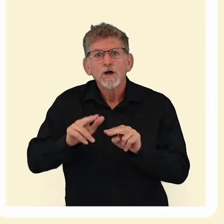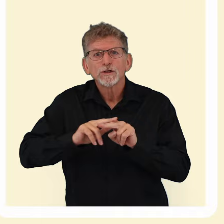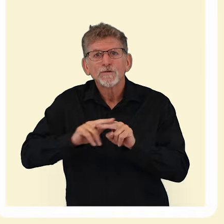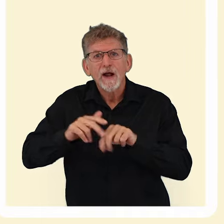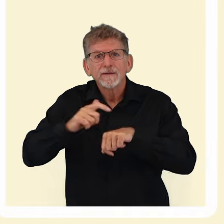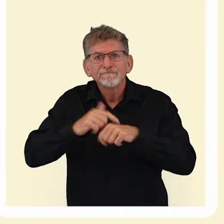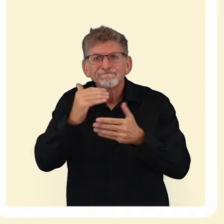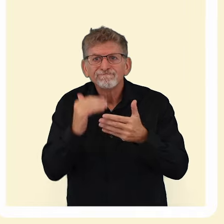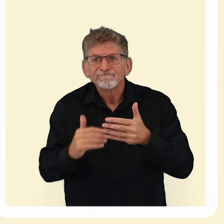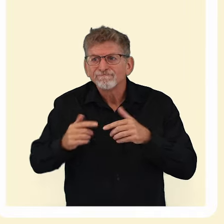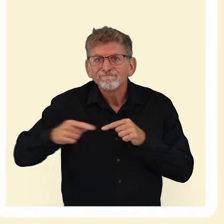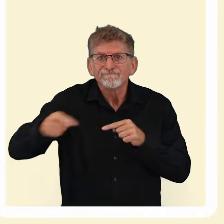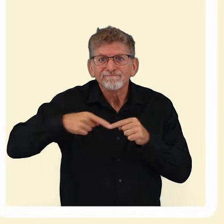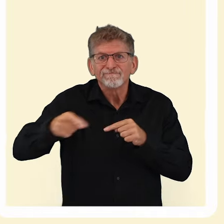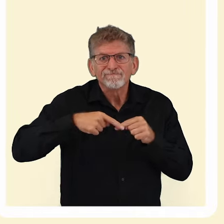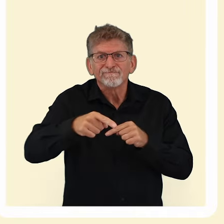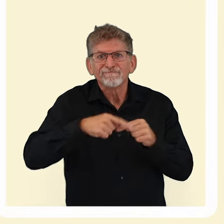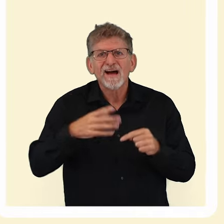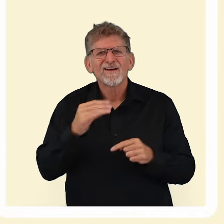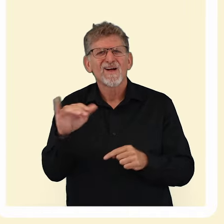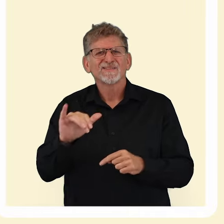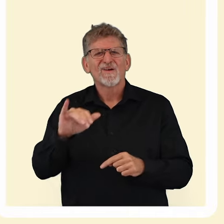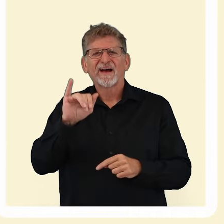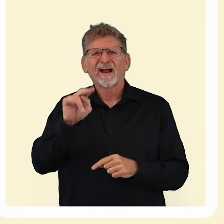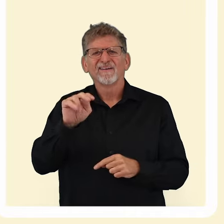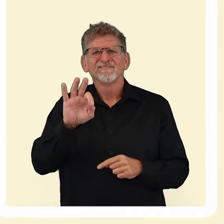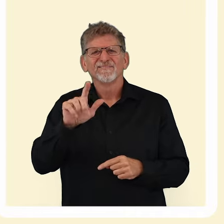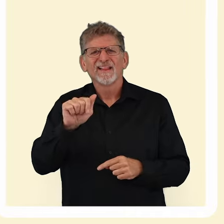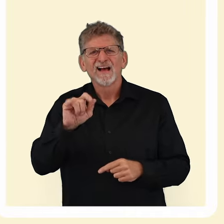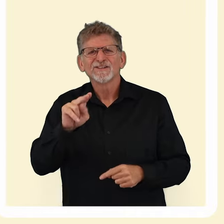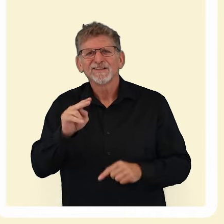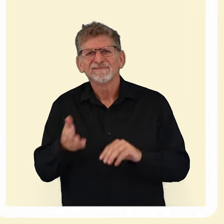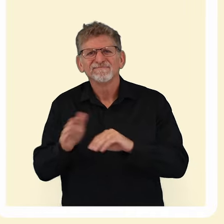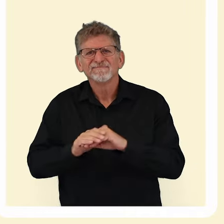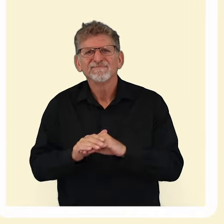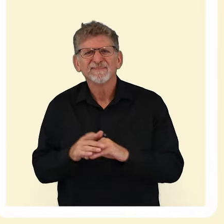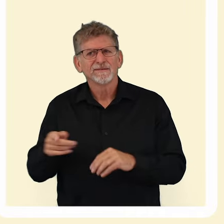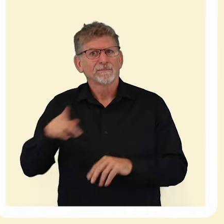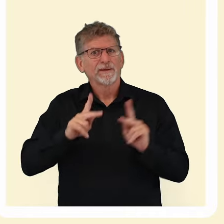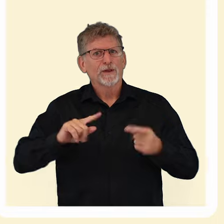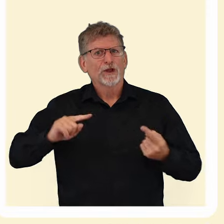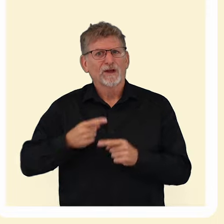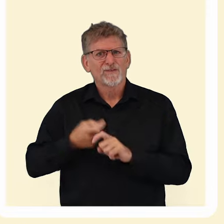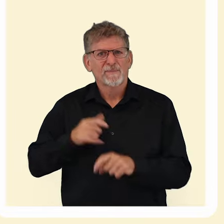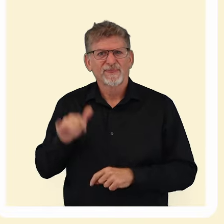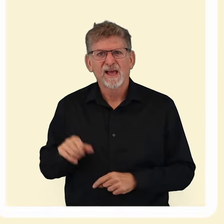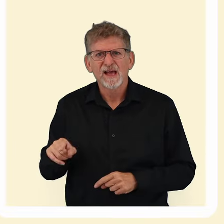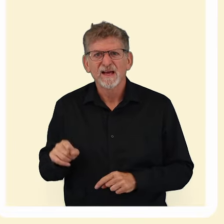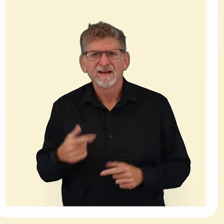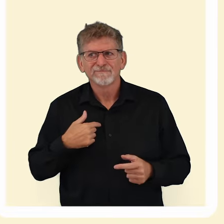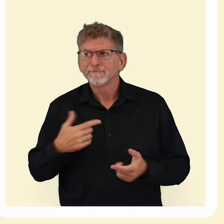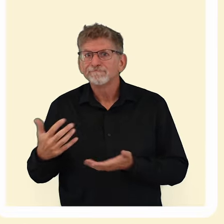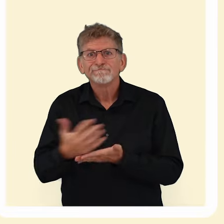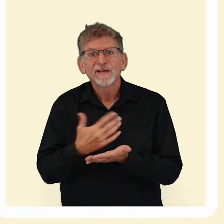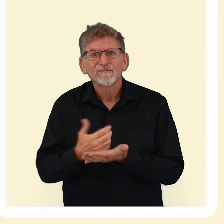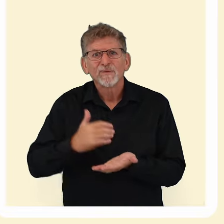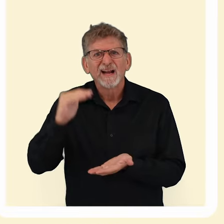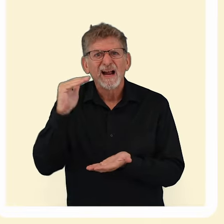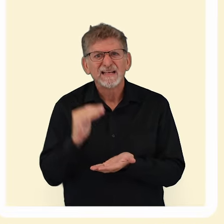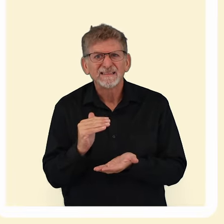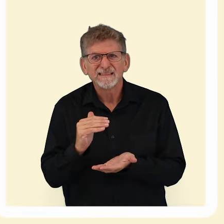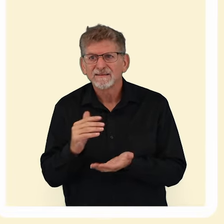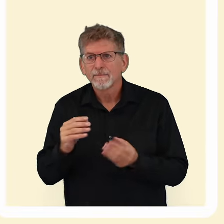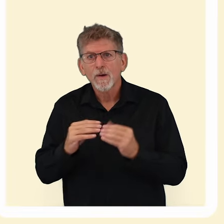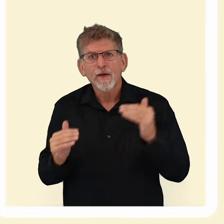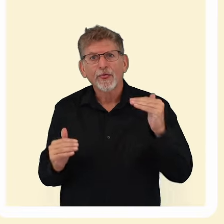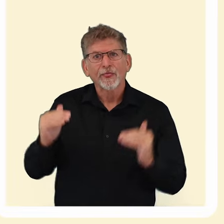frequencies and also inflation. Mm, yeah, everybody was hurt with that last year. So we have less revenue than expenses. So at that time,